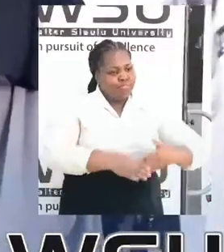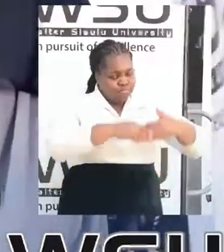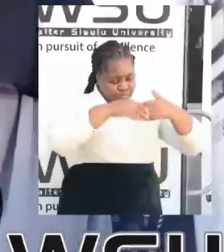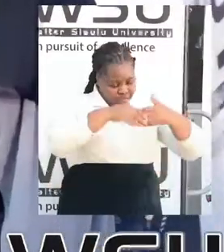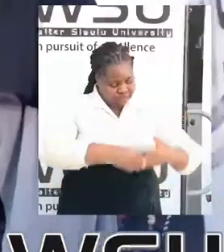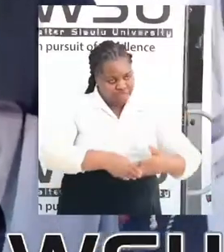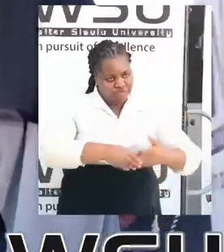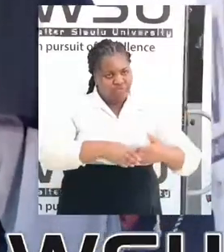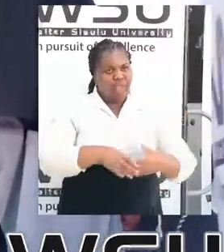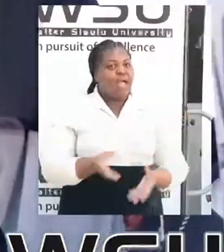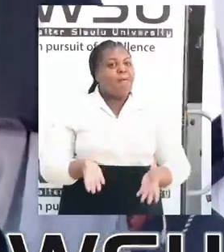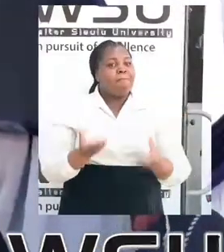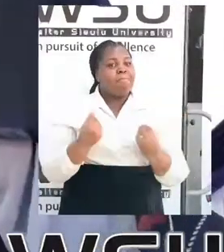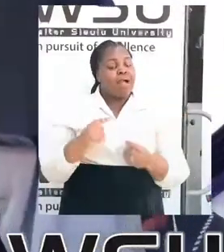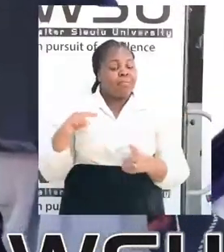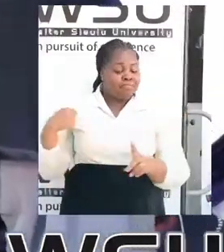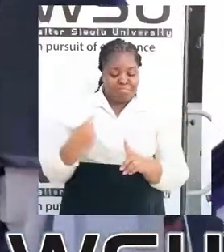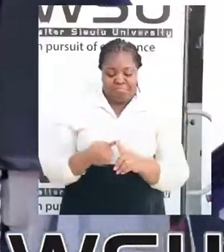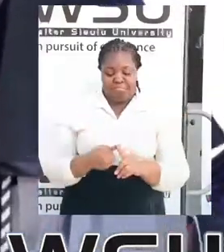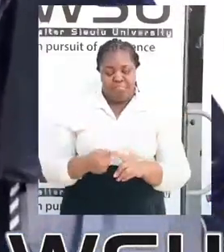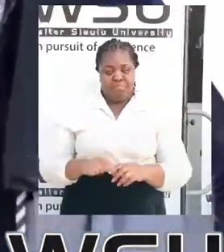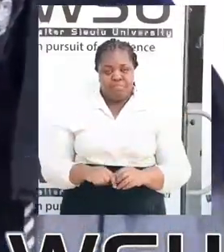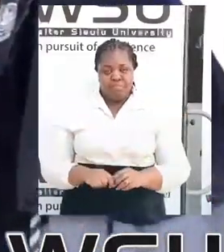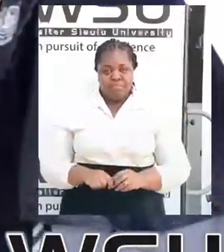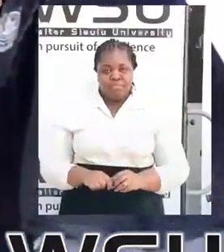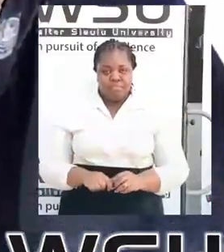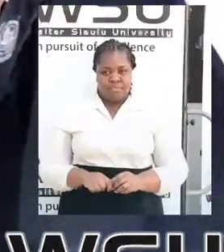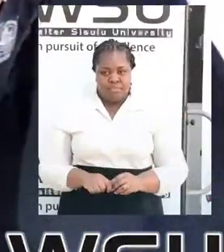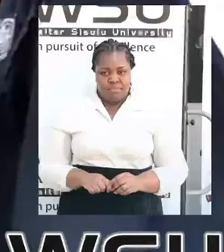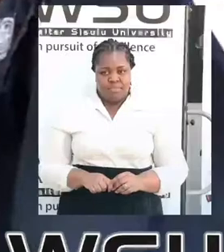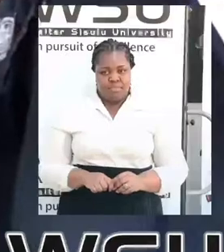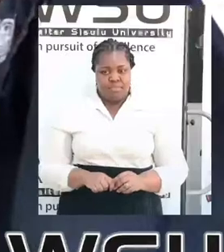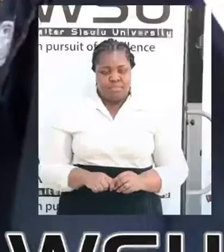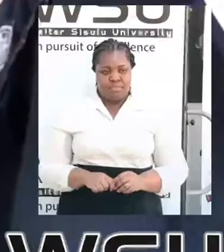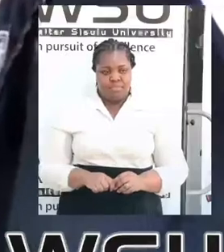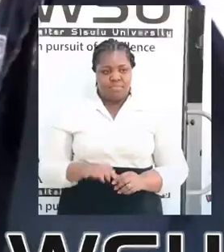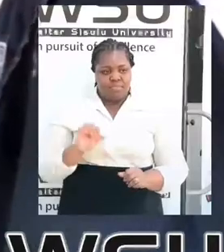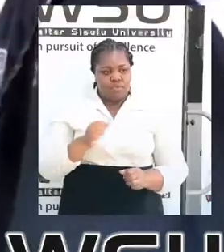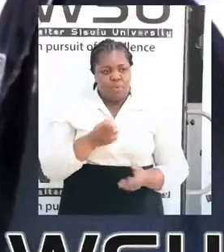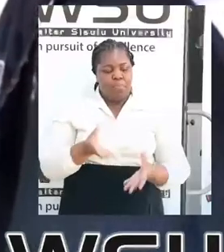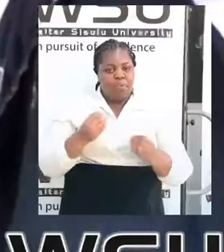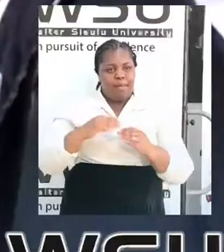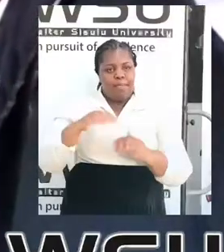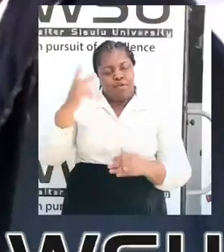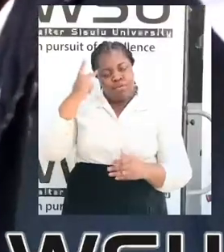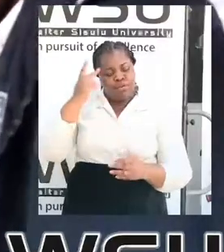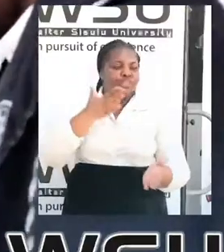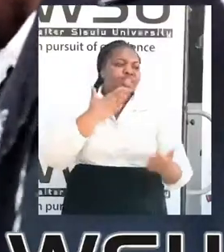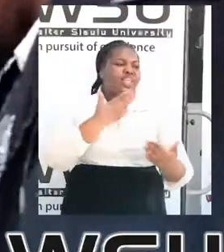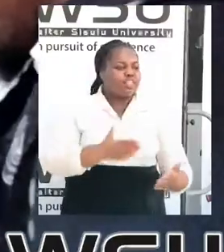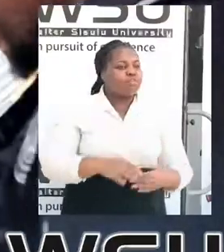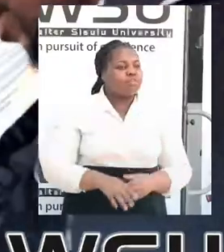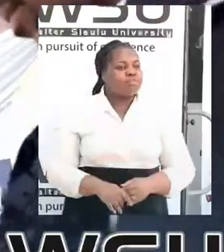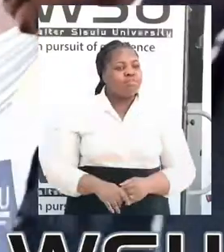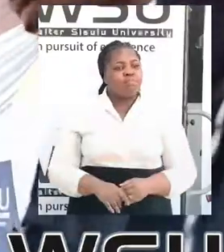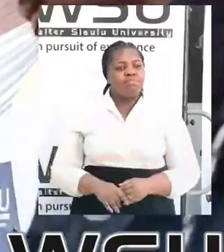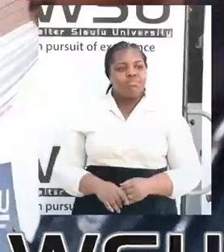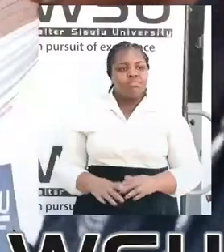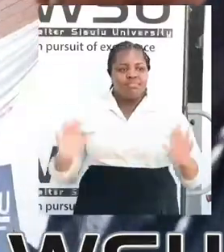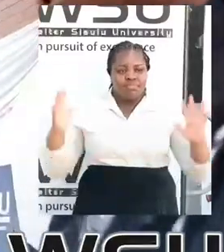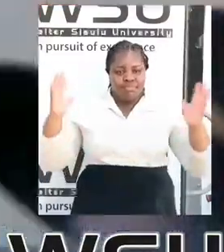Congratulations on getting this far on your quest for knowledge. I thank you.